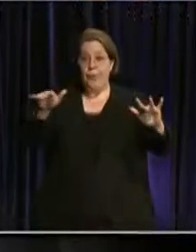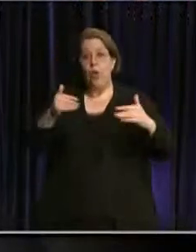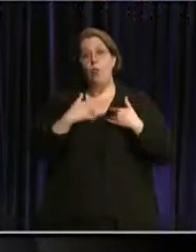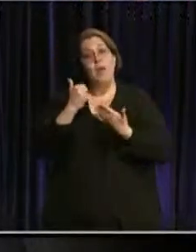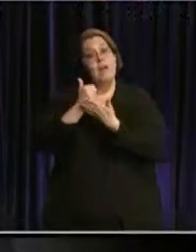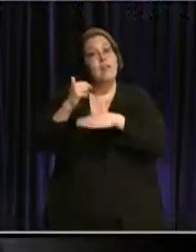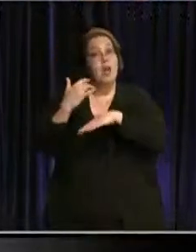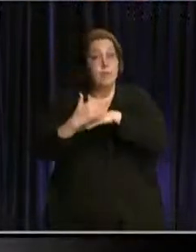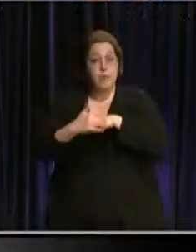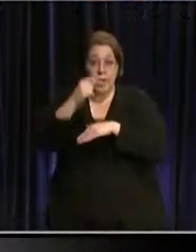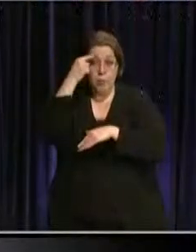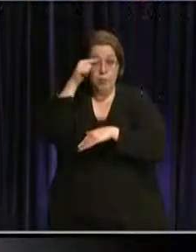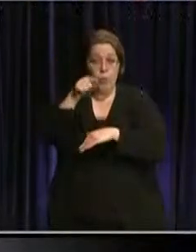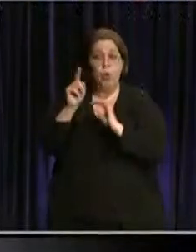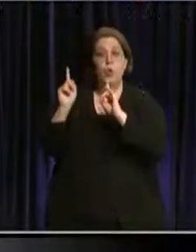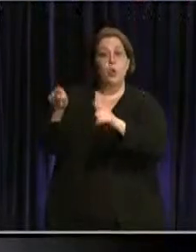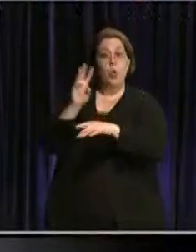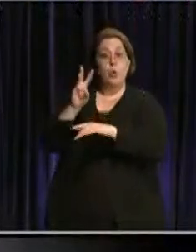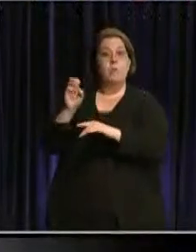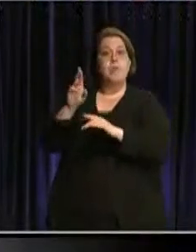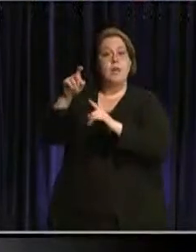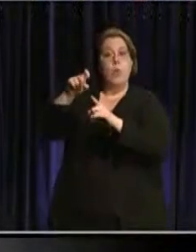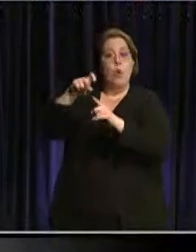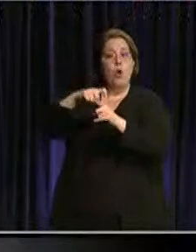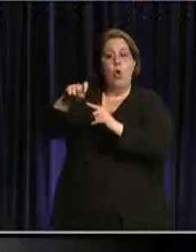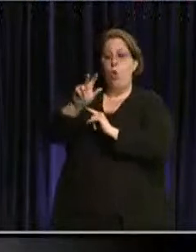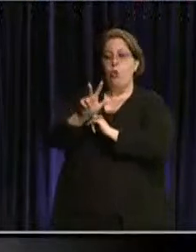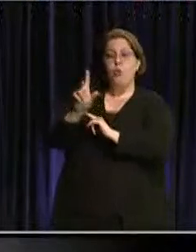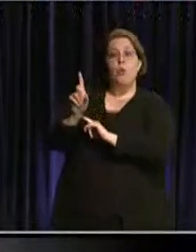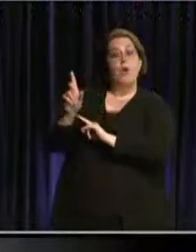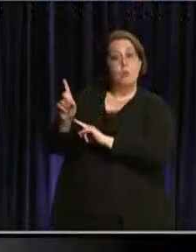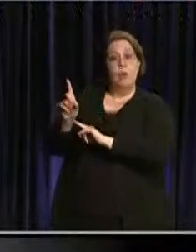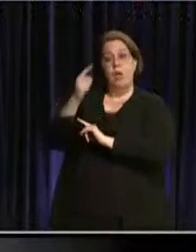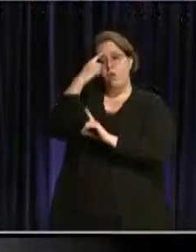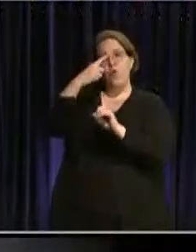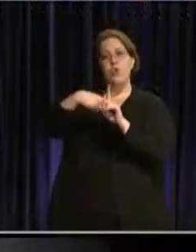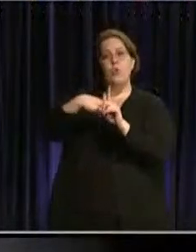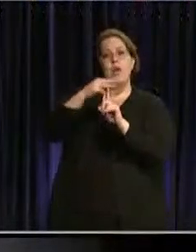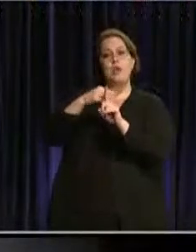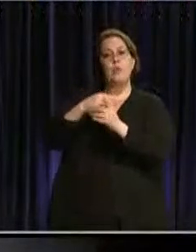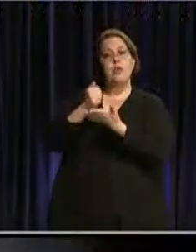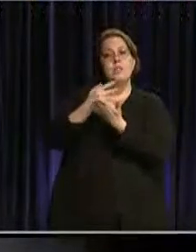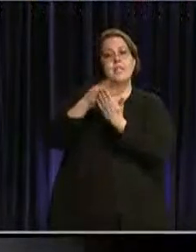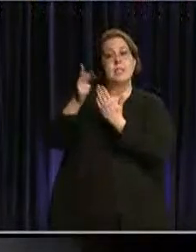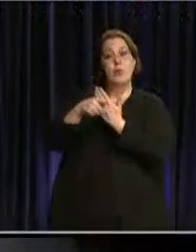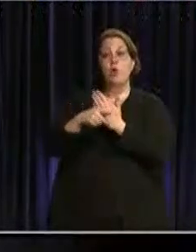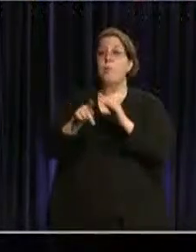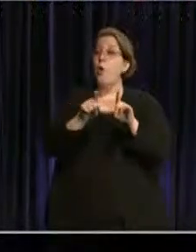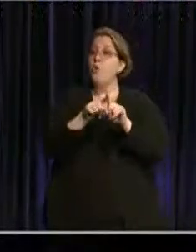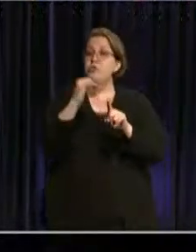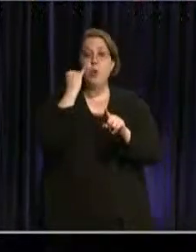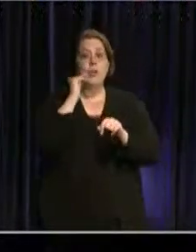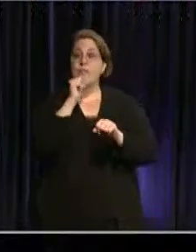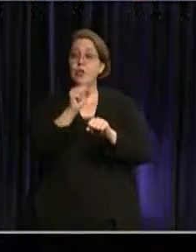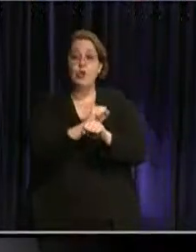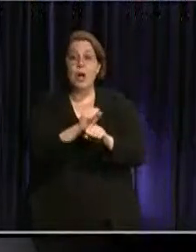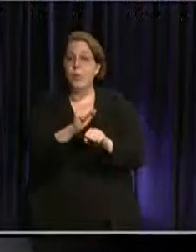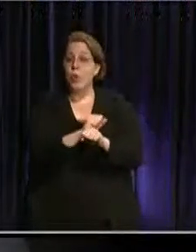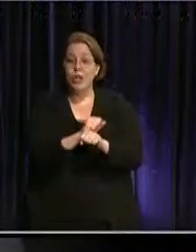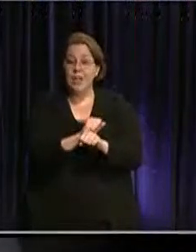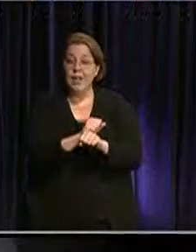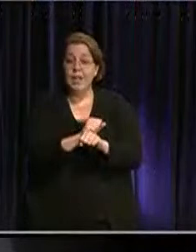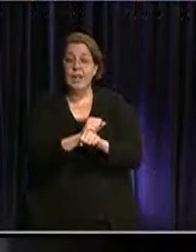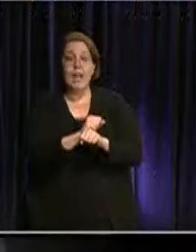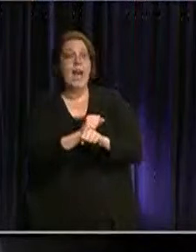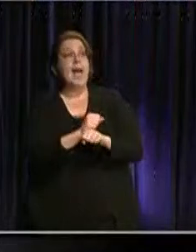assistance available for you. You can go to the website or call 311 for the rent or mortgage assistance. And if you're out of work, without a job